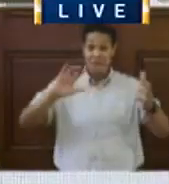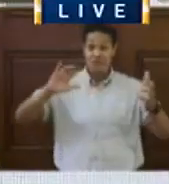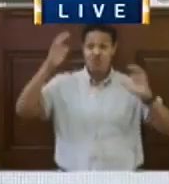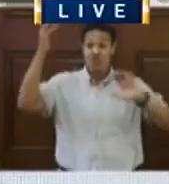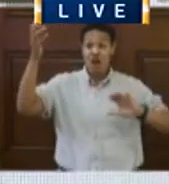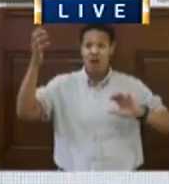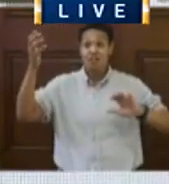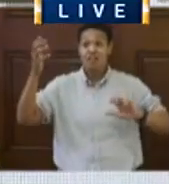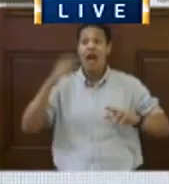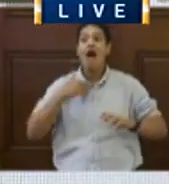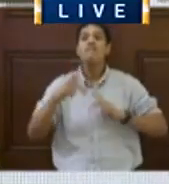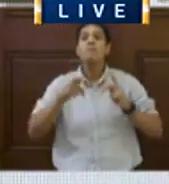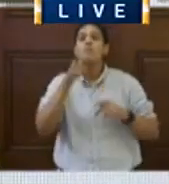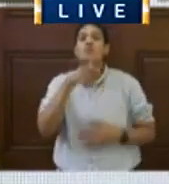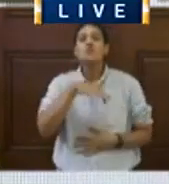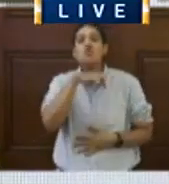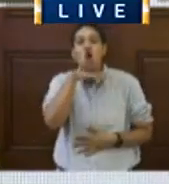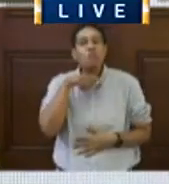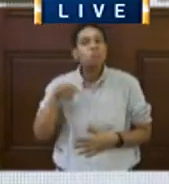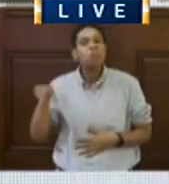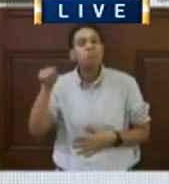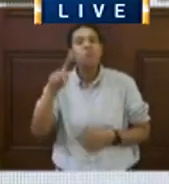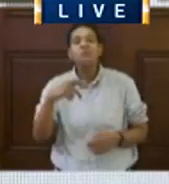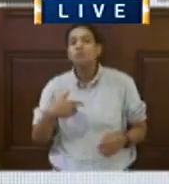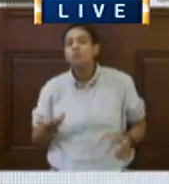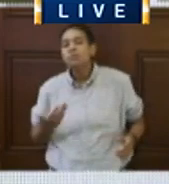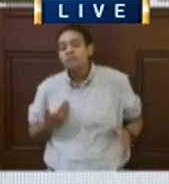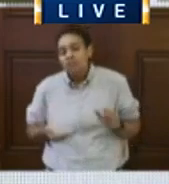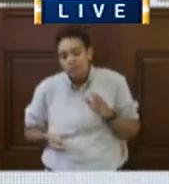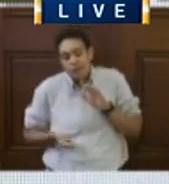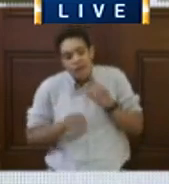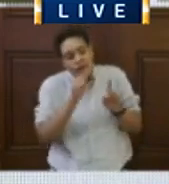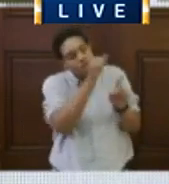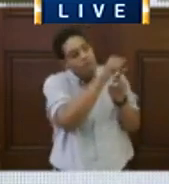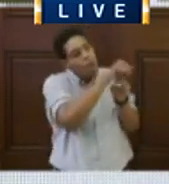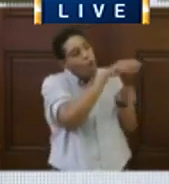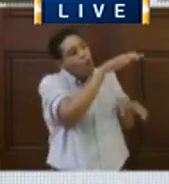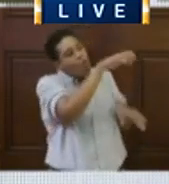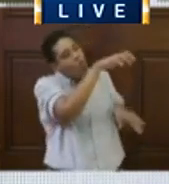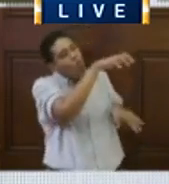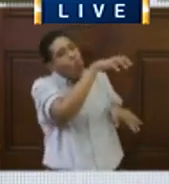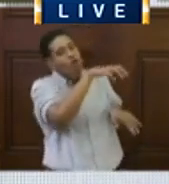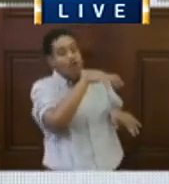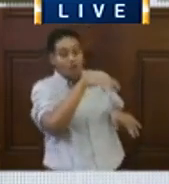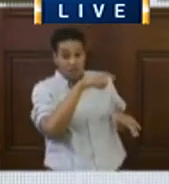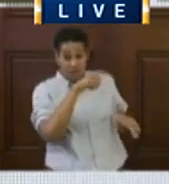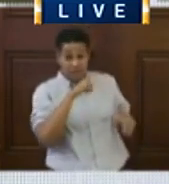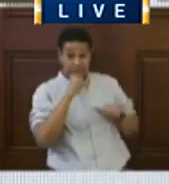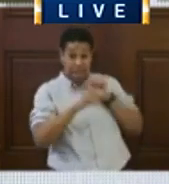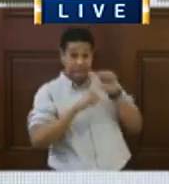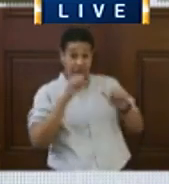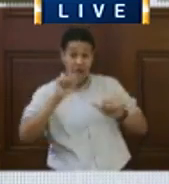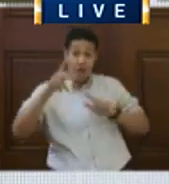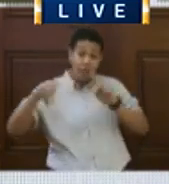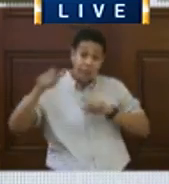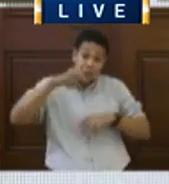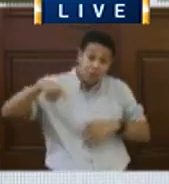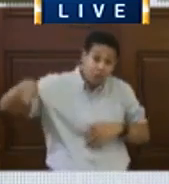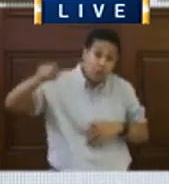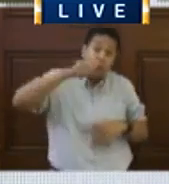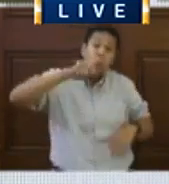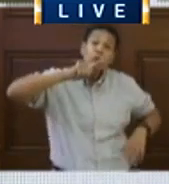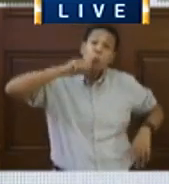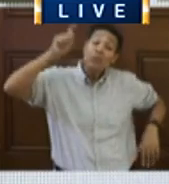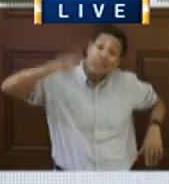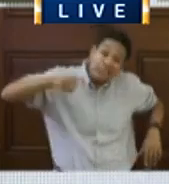people. There are persons who will seek to deprive others who genuinely need it. And so we have to put in